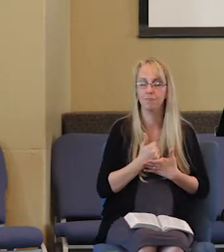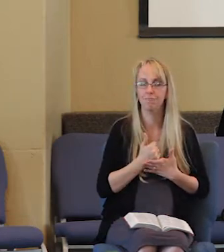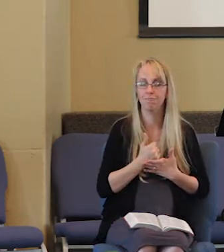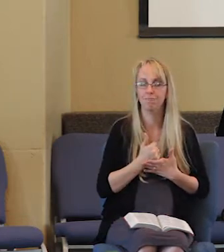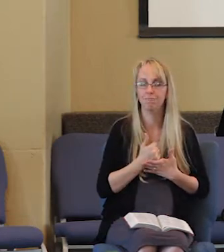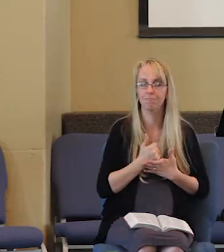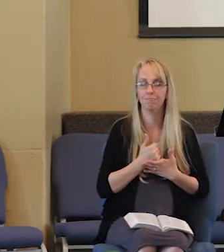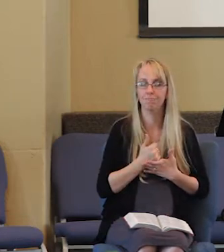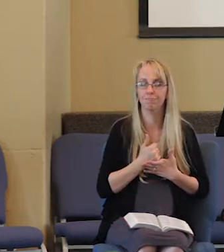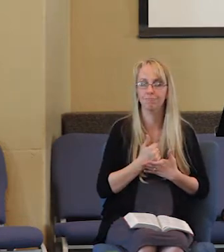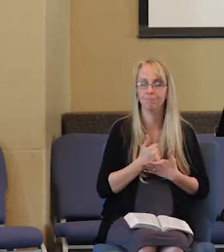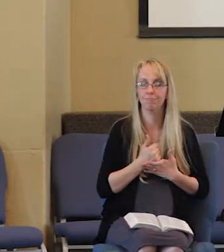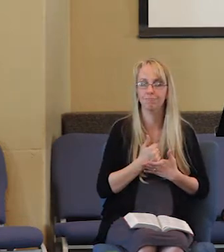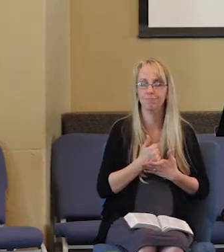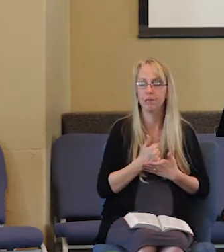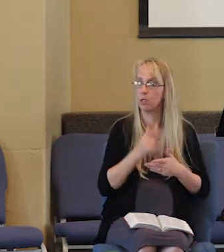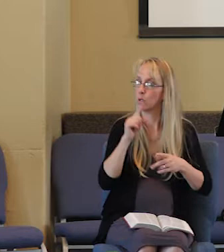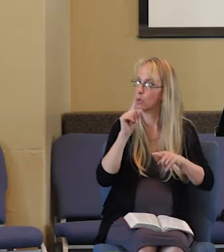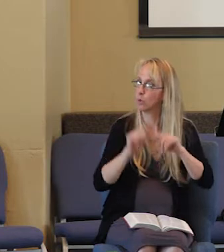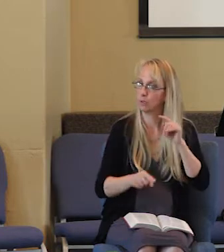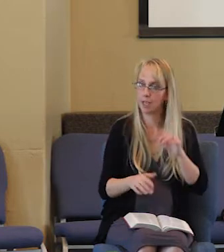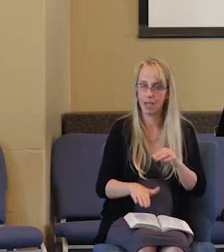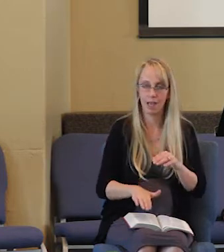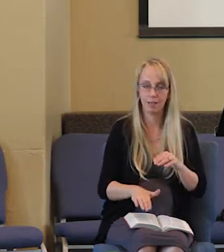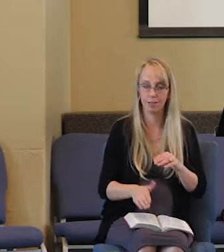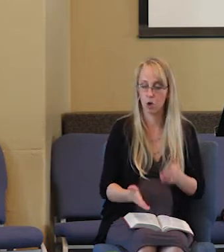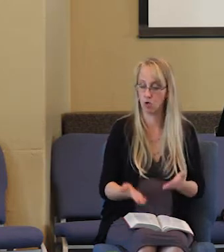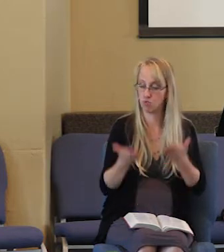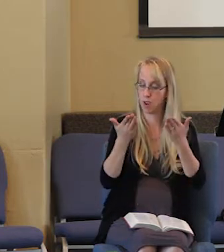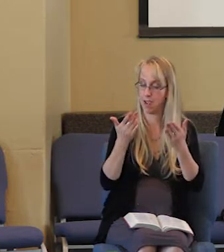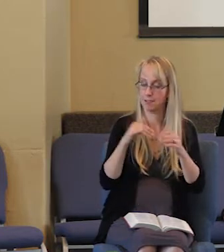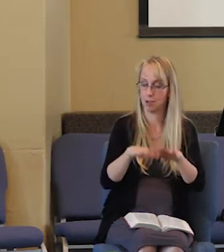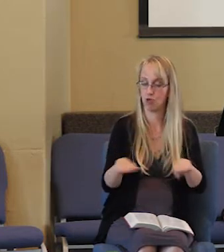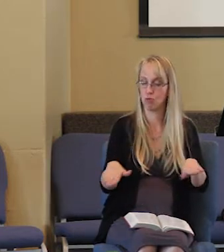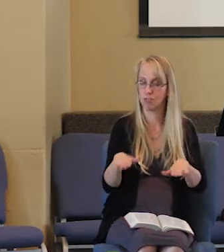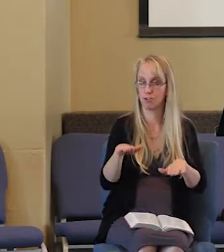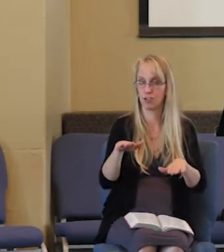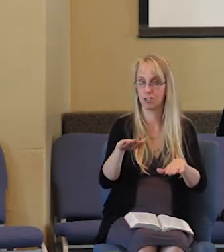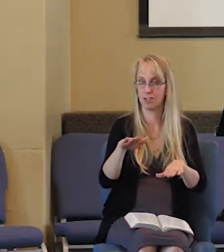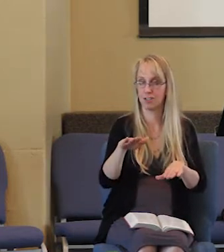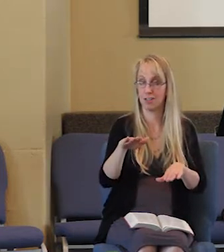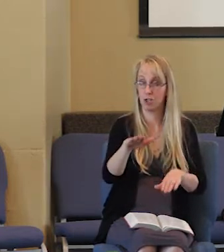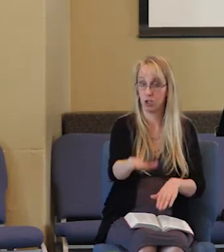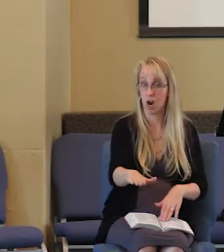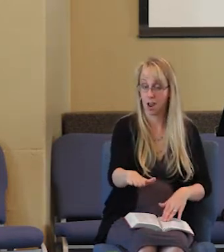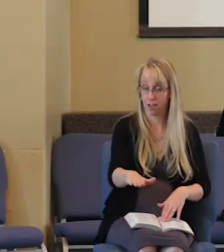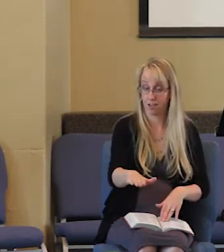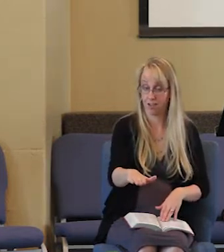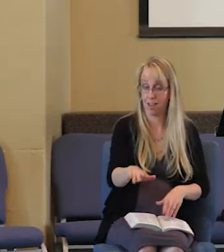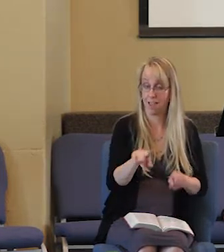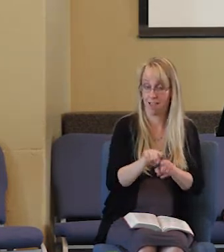You can't raise a Christian child as a Christian without God.